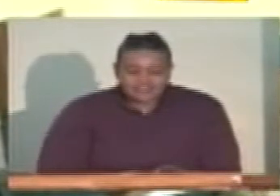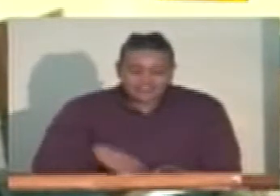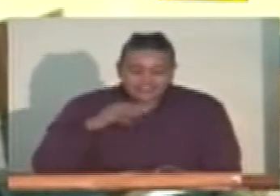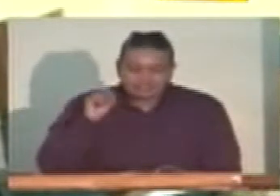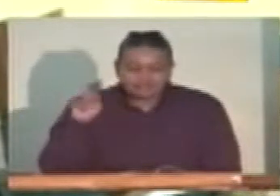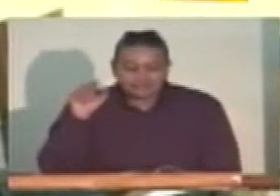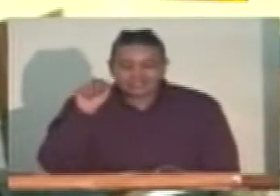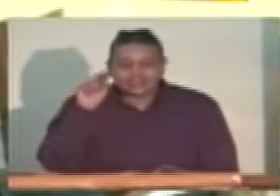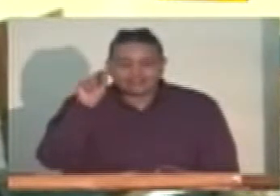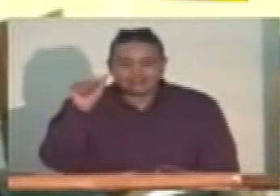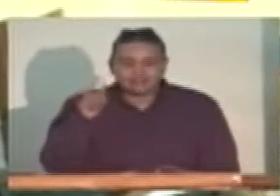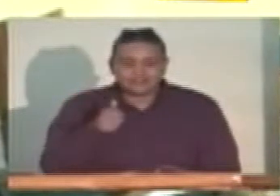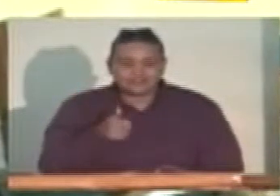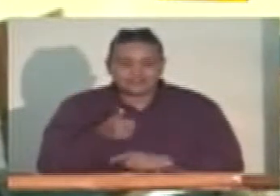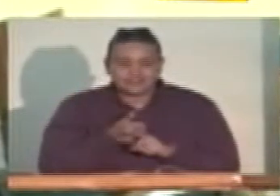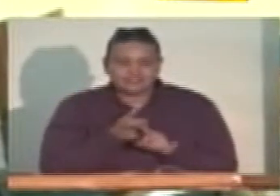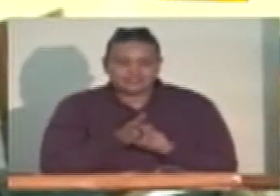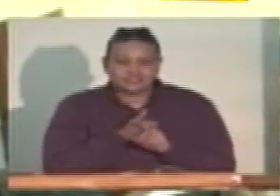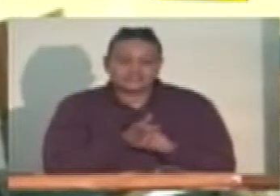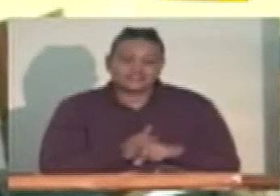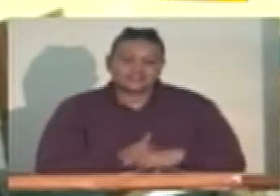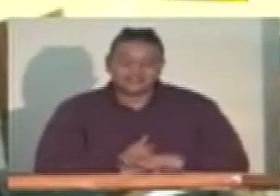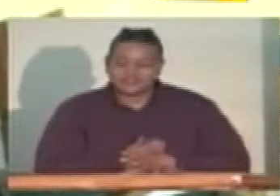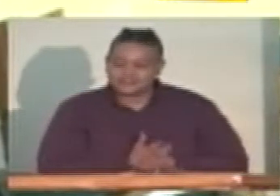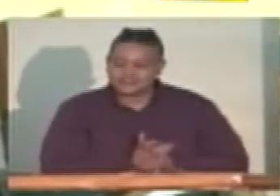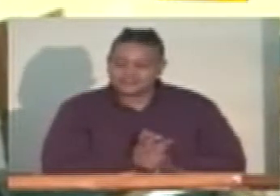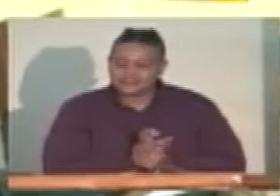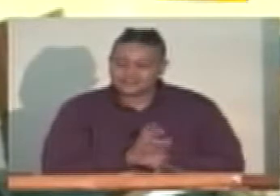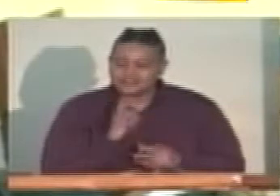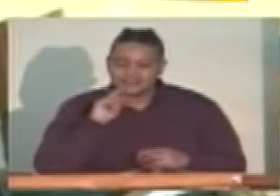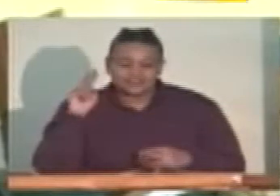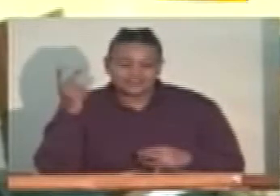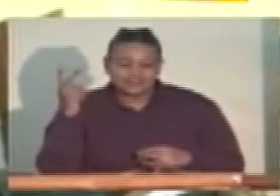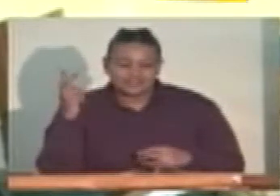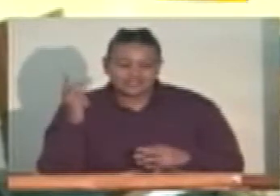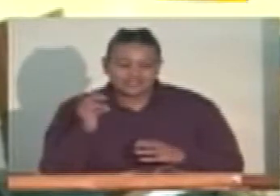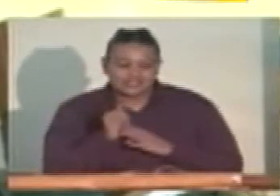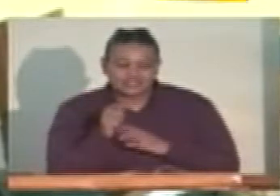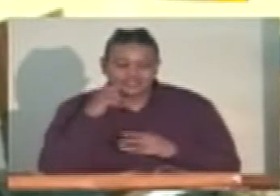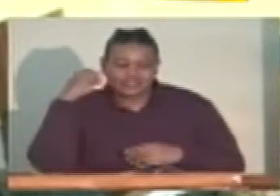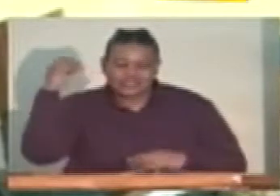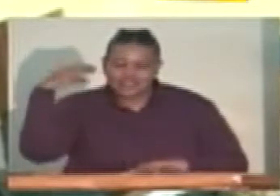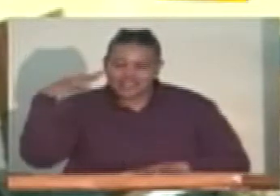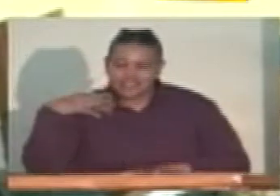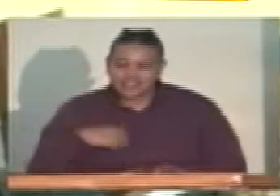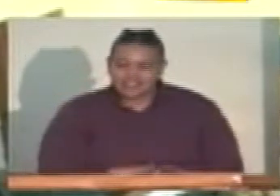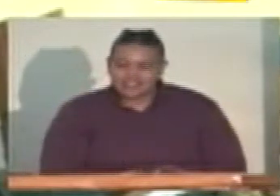observation was made sometime last week by the deputy in relation to the lights.